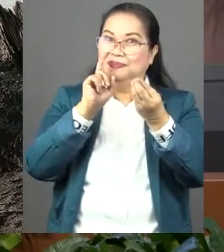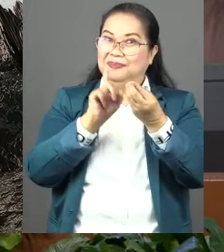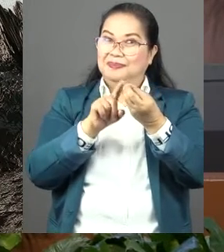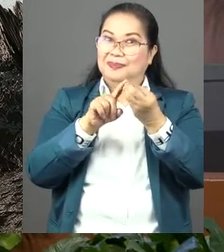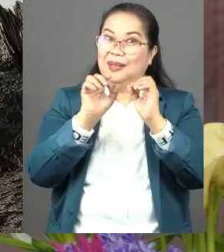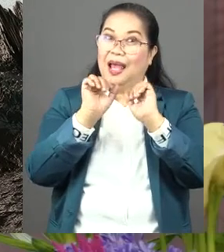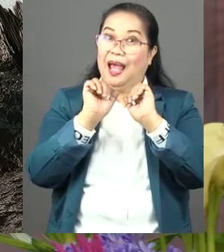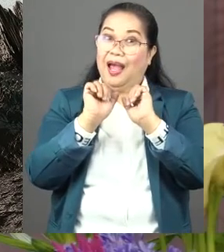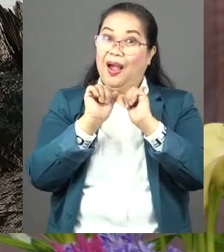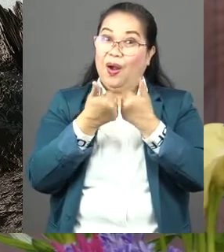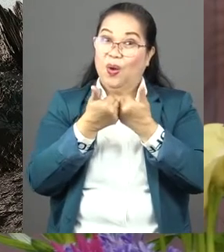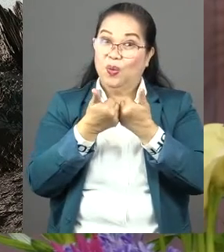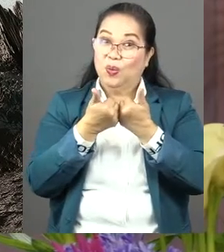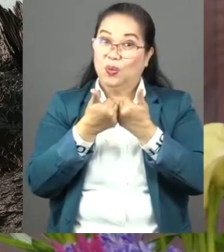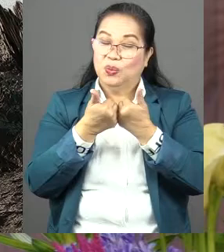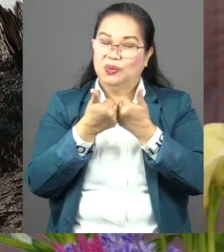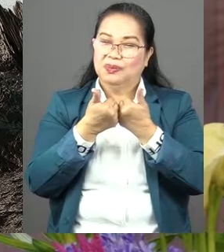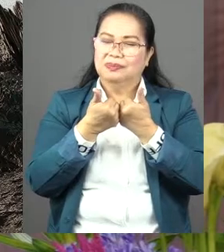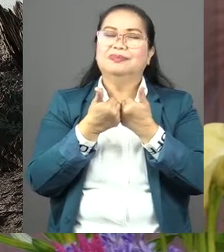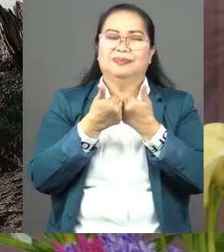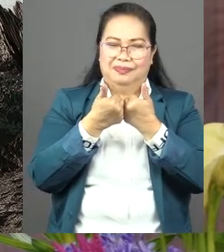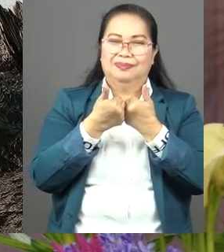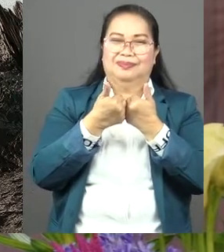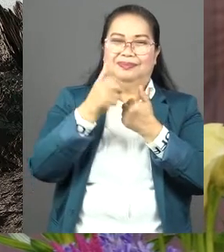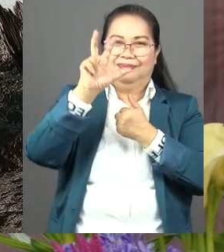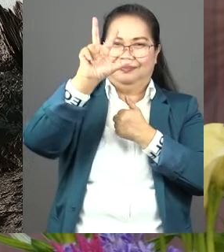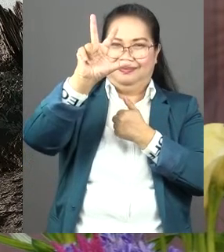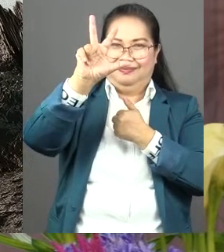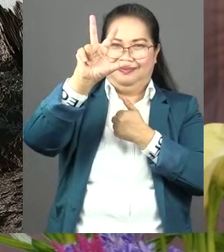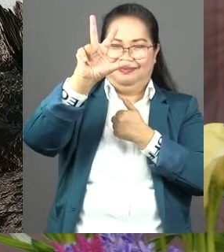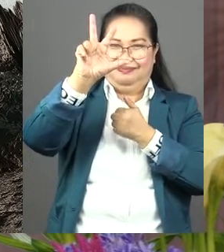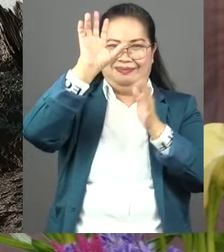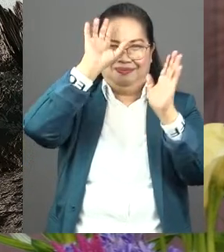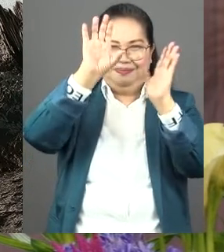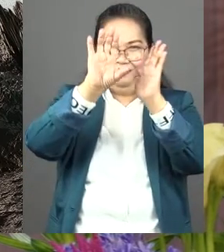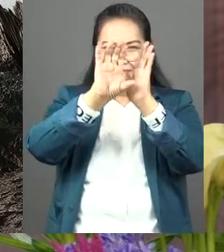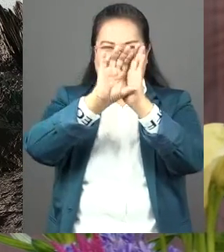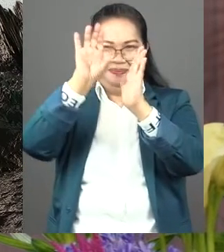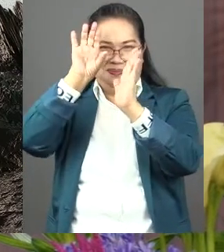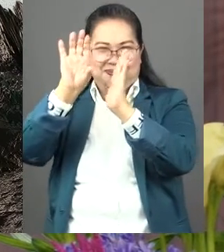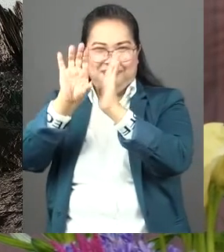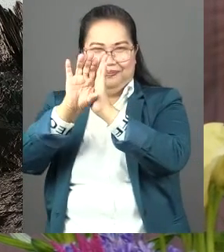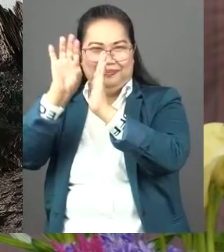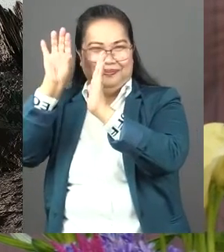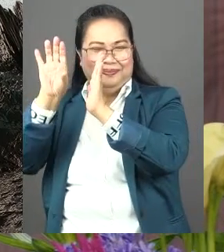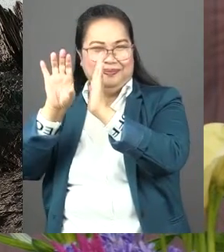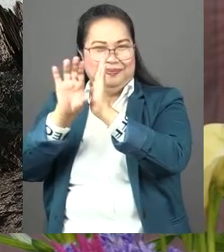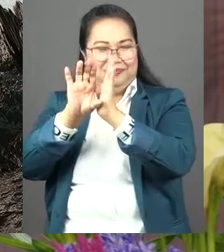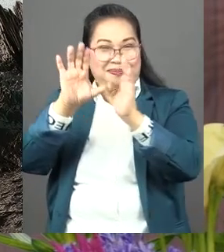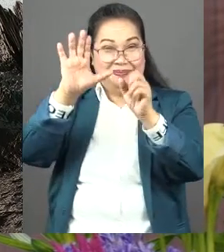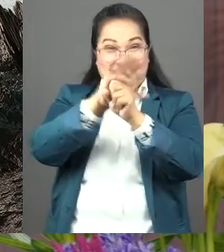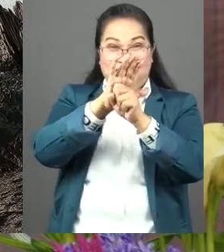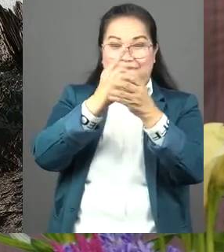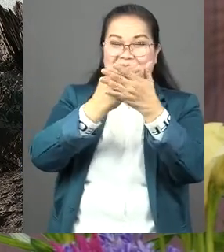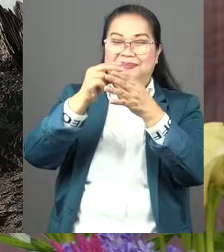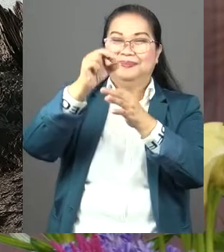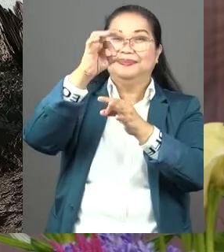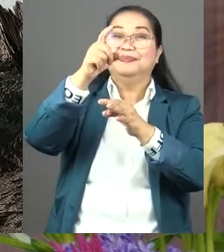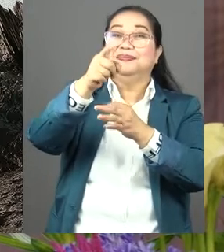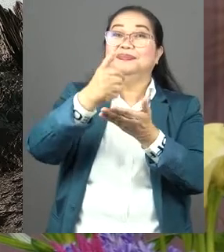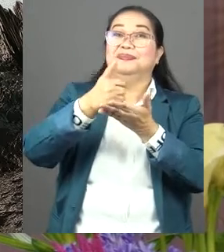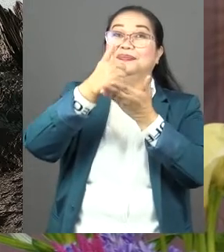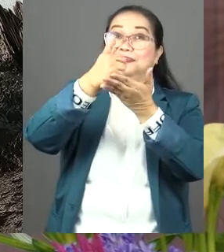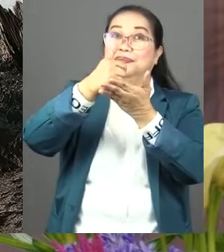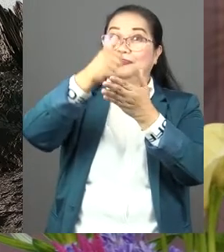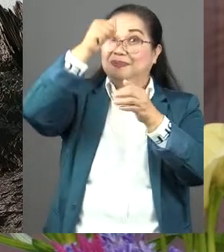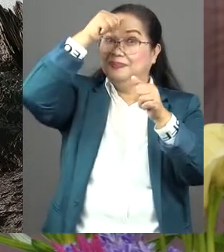how, I just want you to remember three pictures about the filling of the Holy Spirit, because it will help you